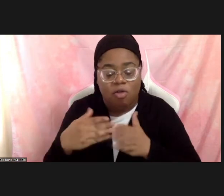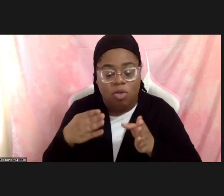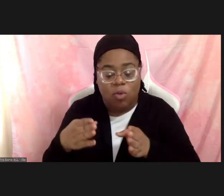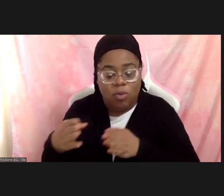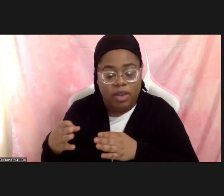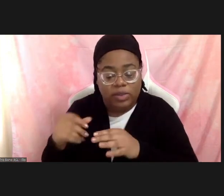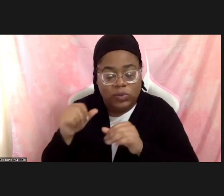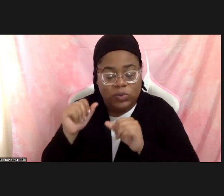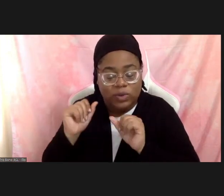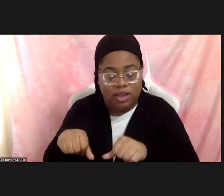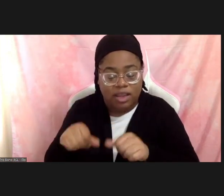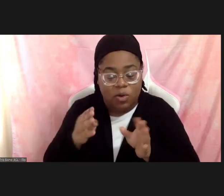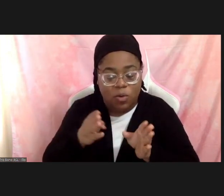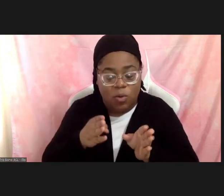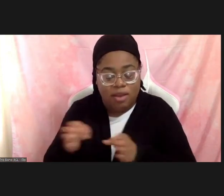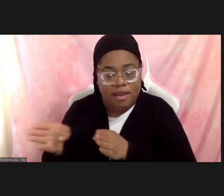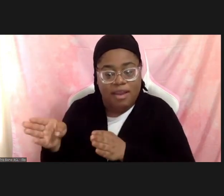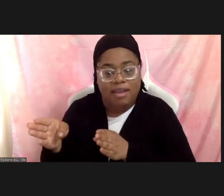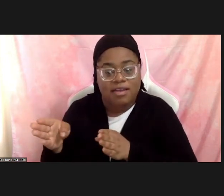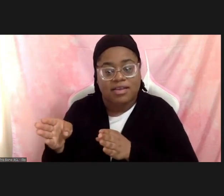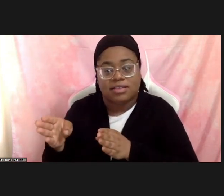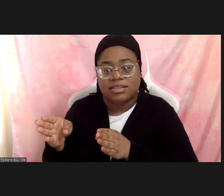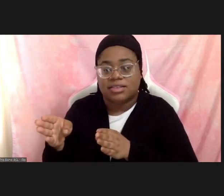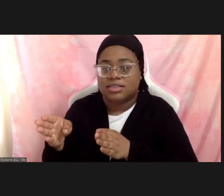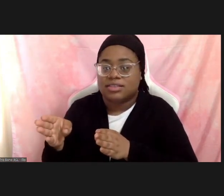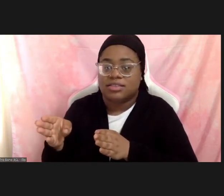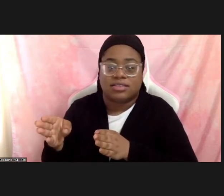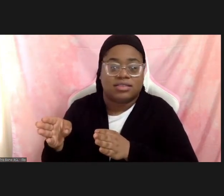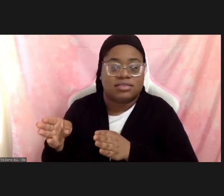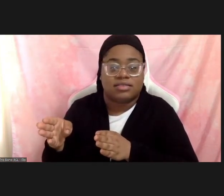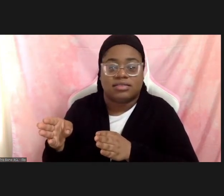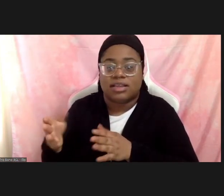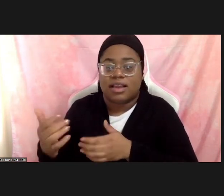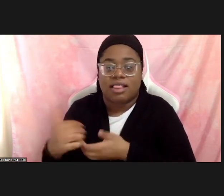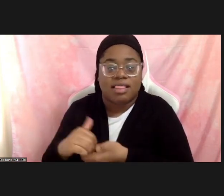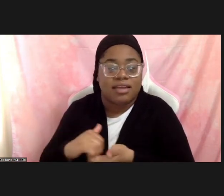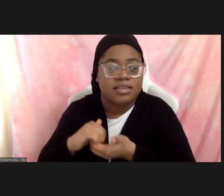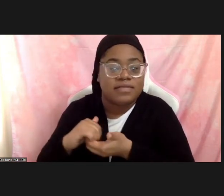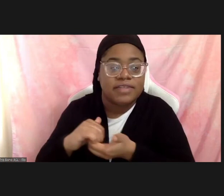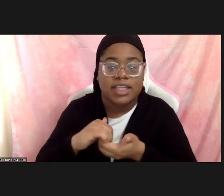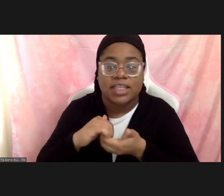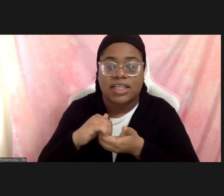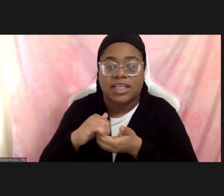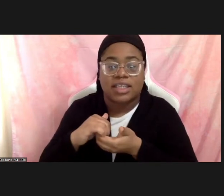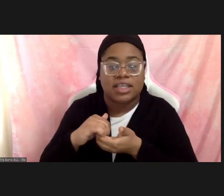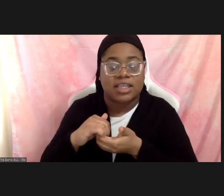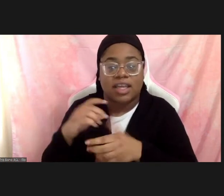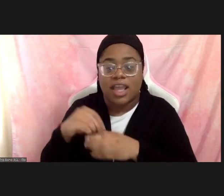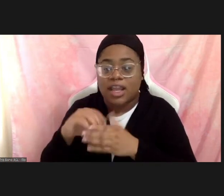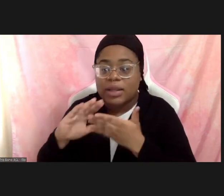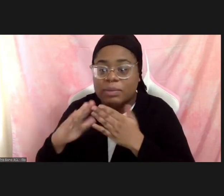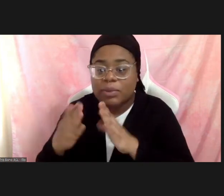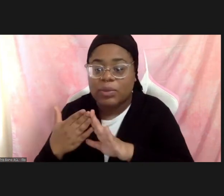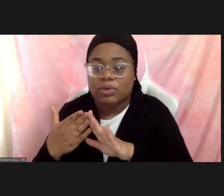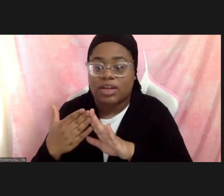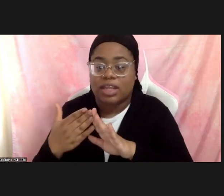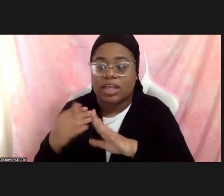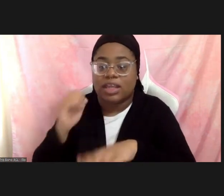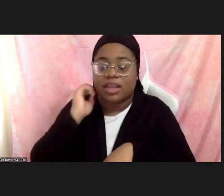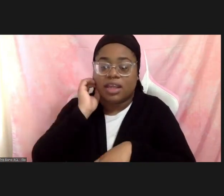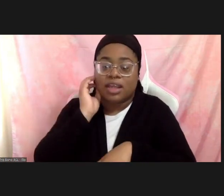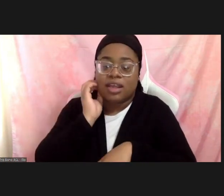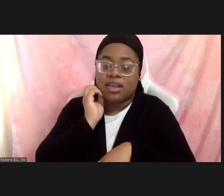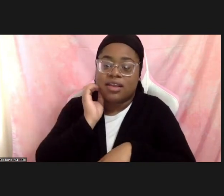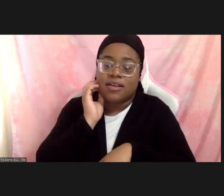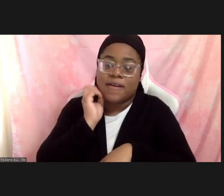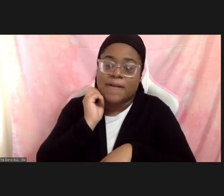can organize somatically, collectively, in community.